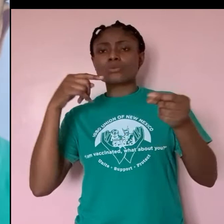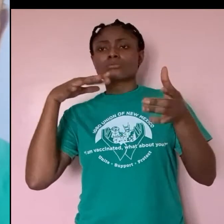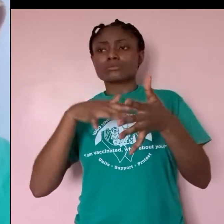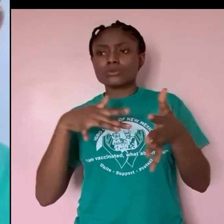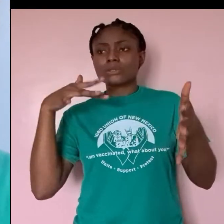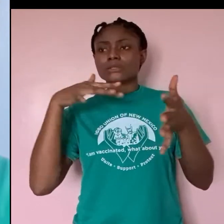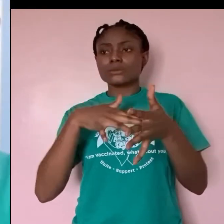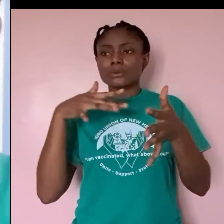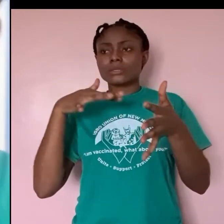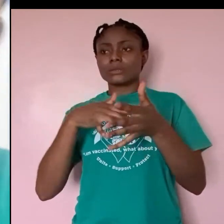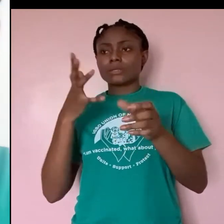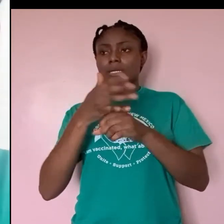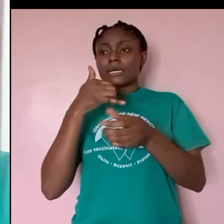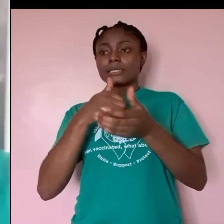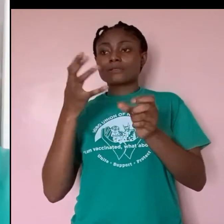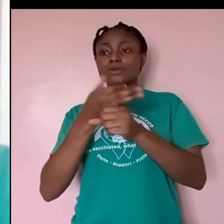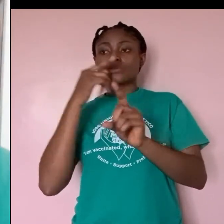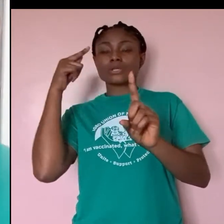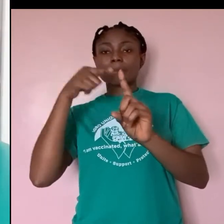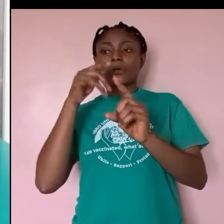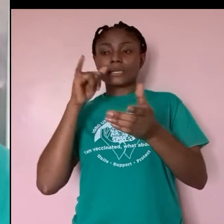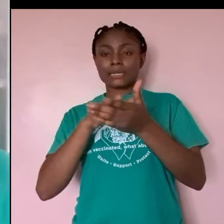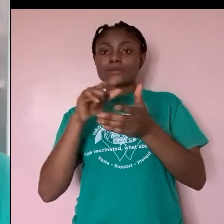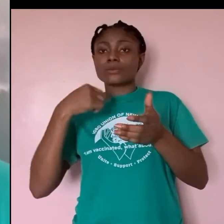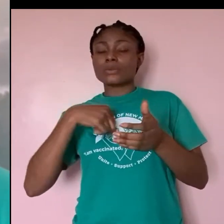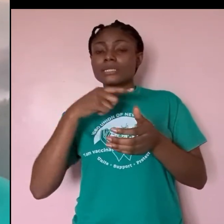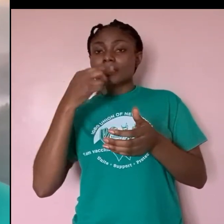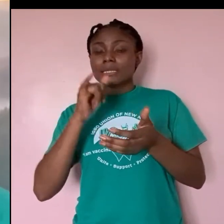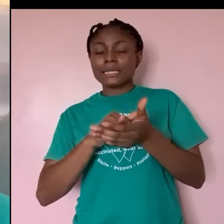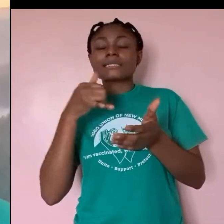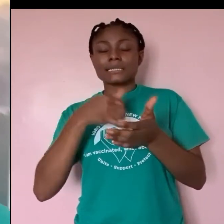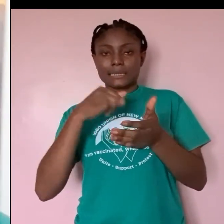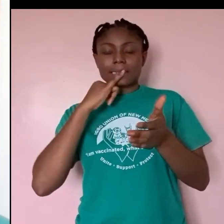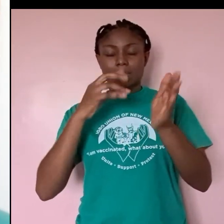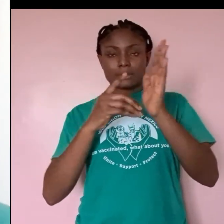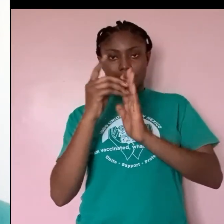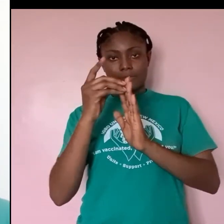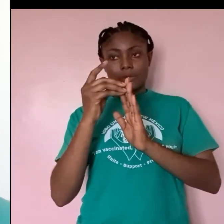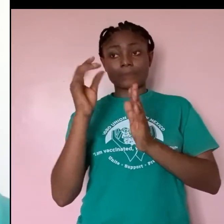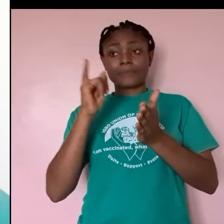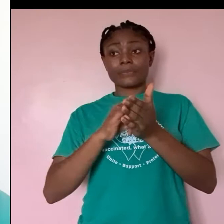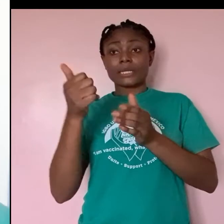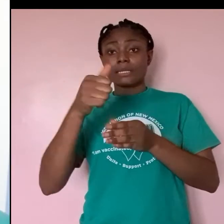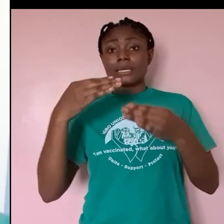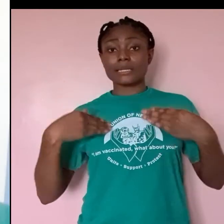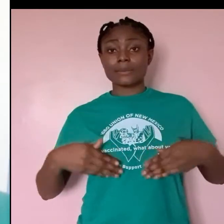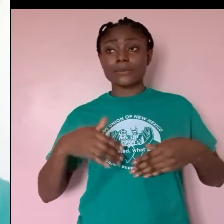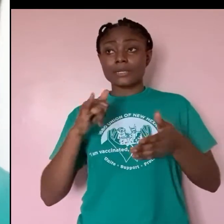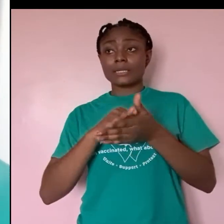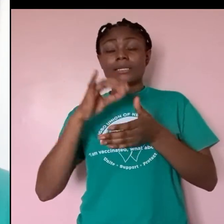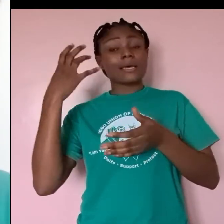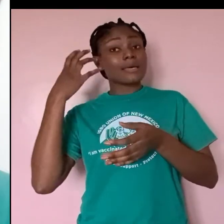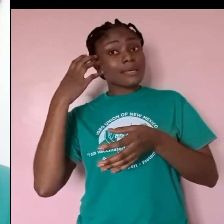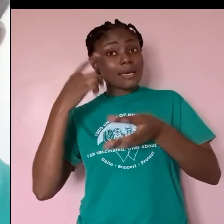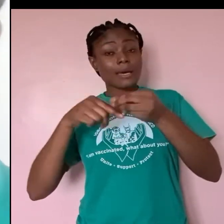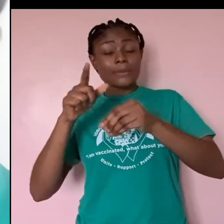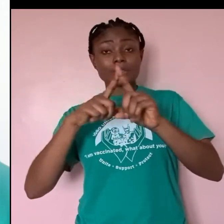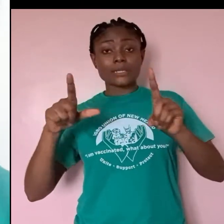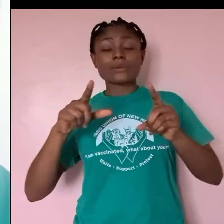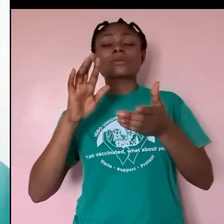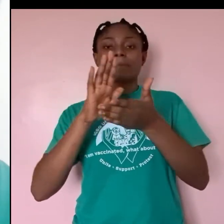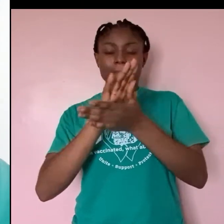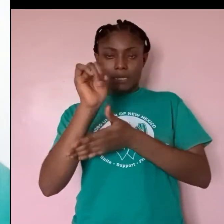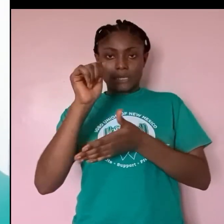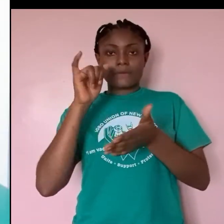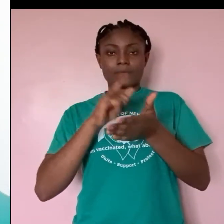got to the point of where we can say it's developed, that anybody who hears about sign language believes or thinks